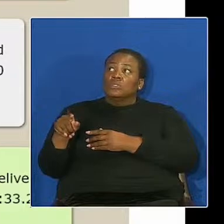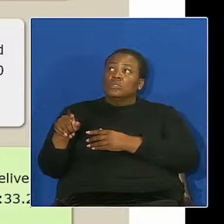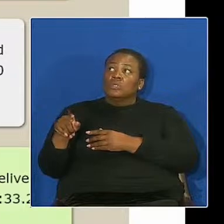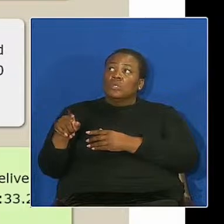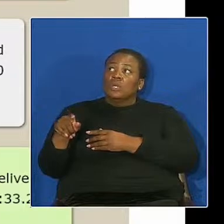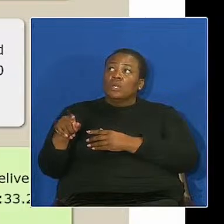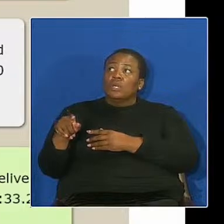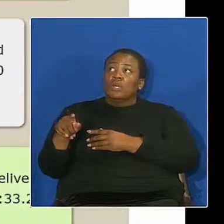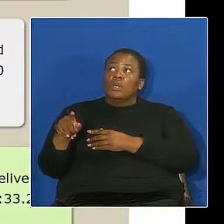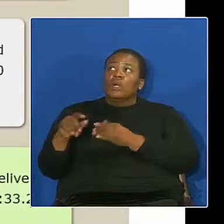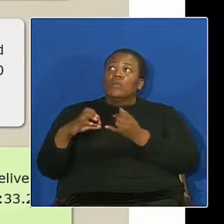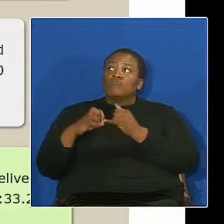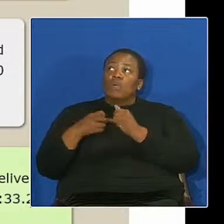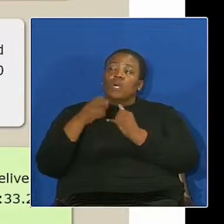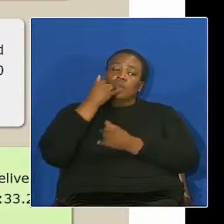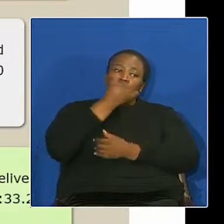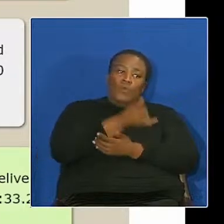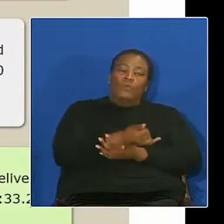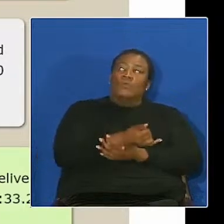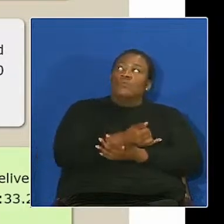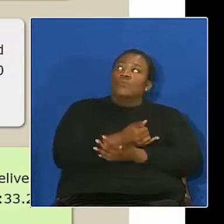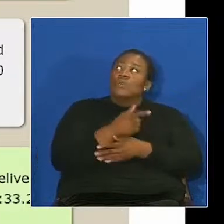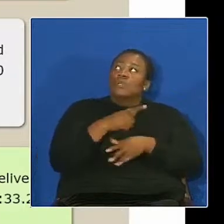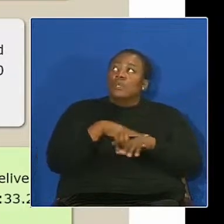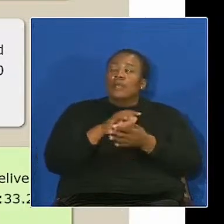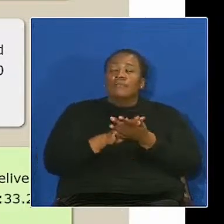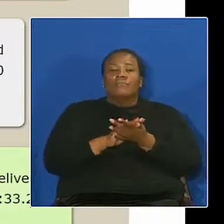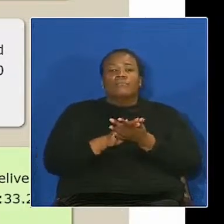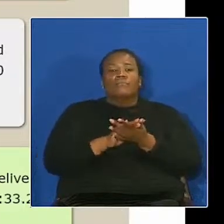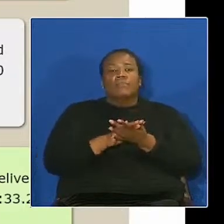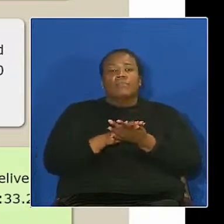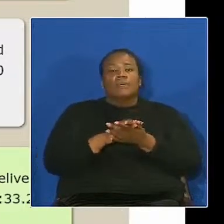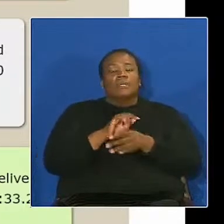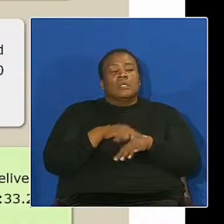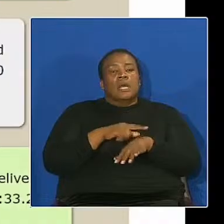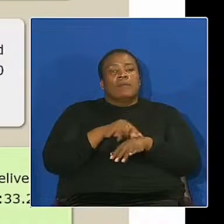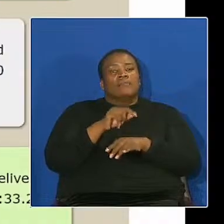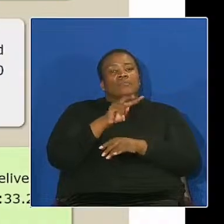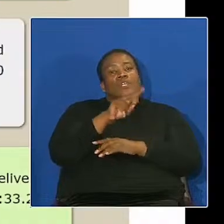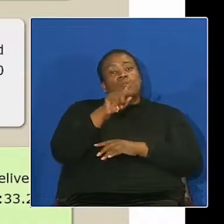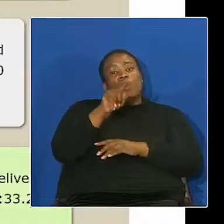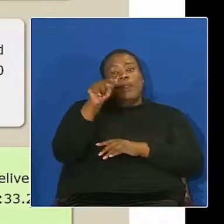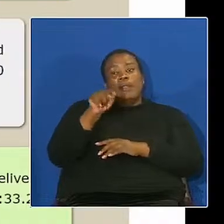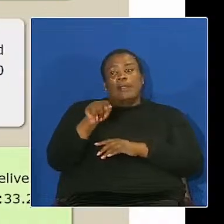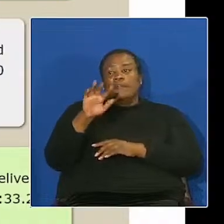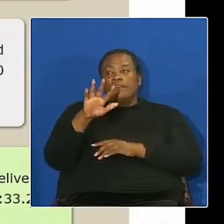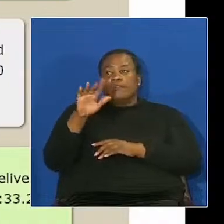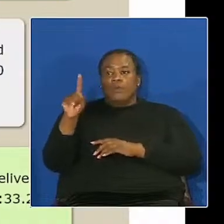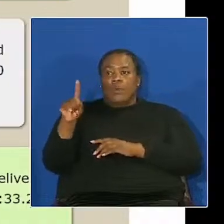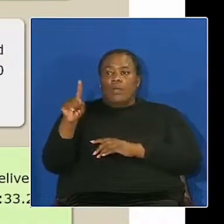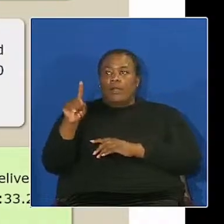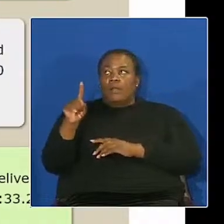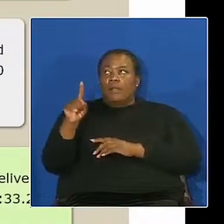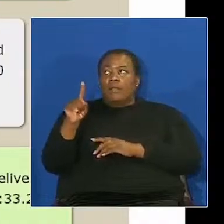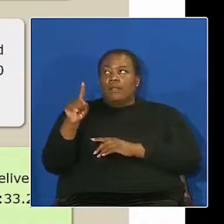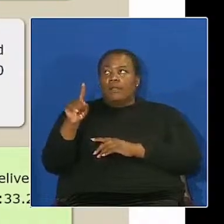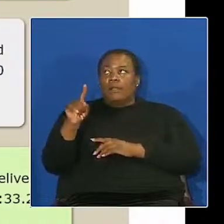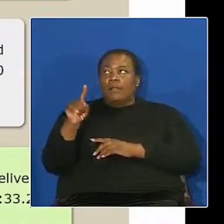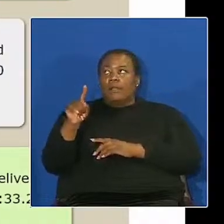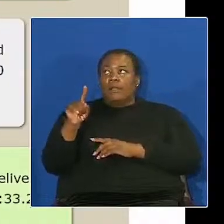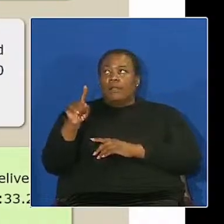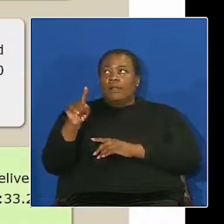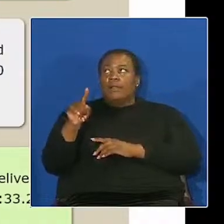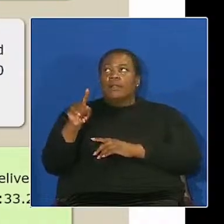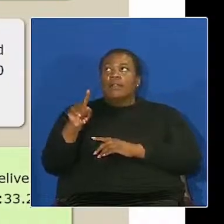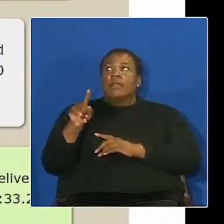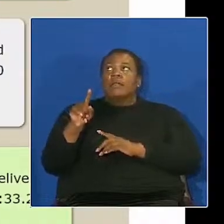communication with a phone call at 21:51, followed by another call